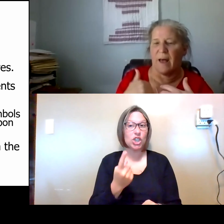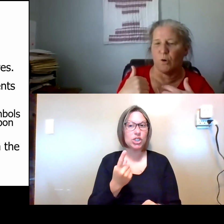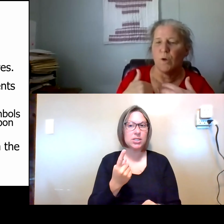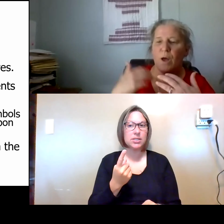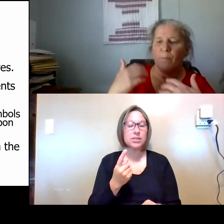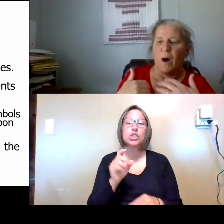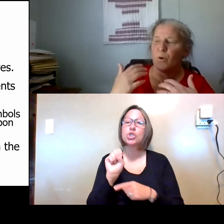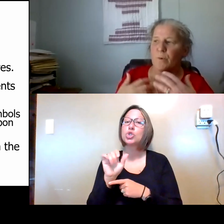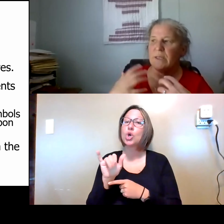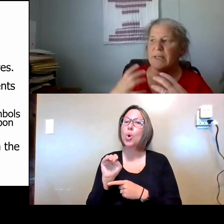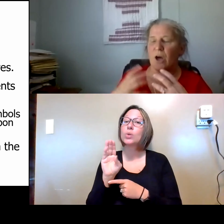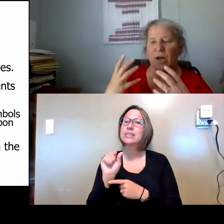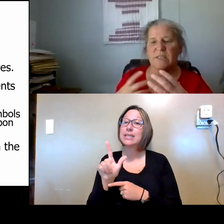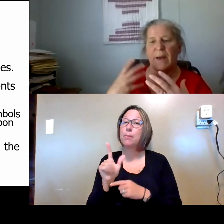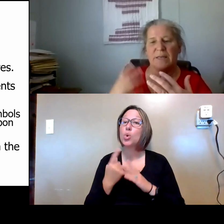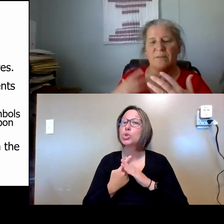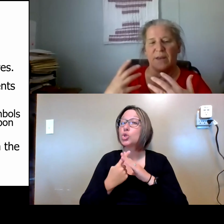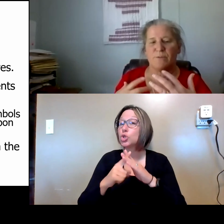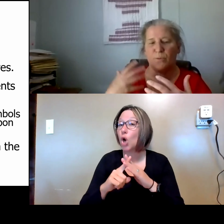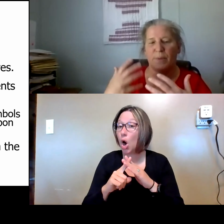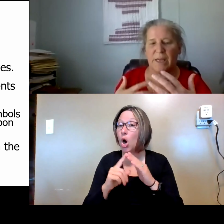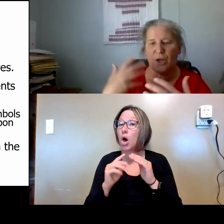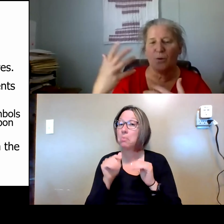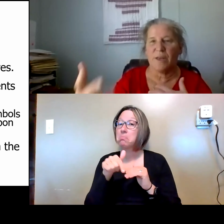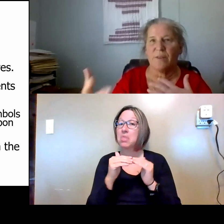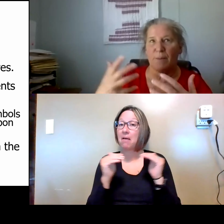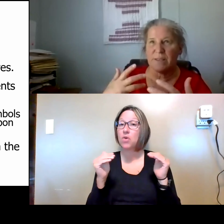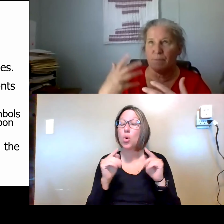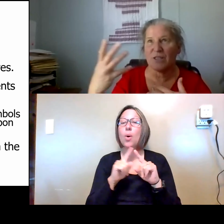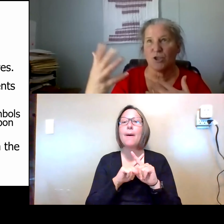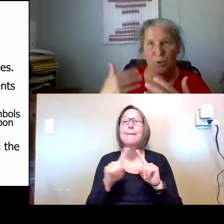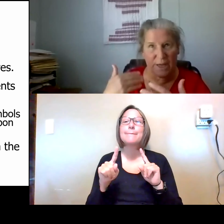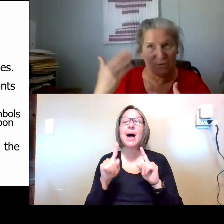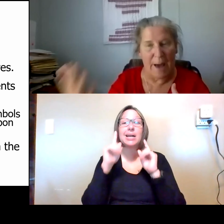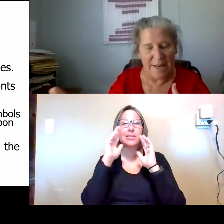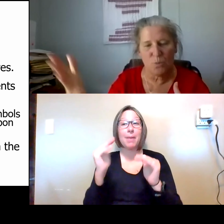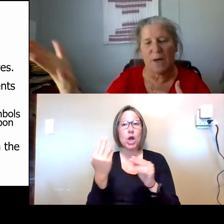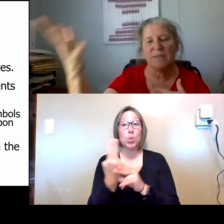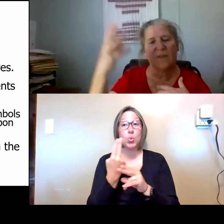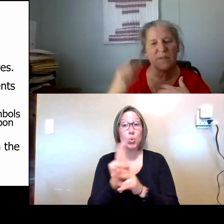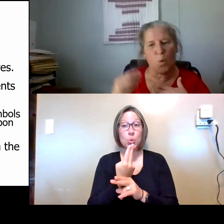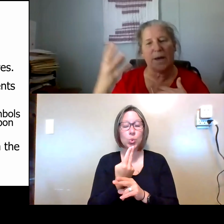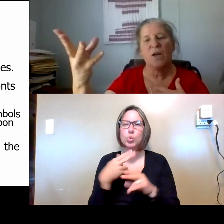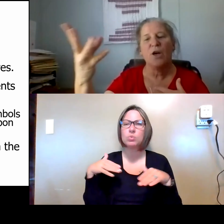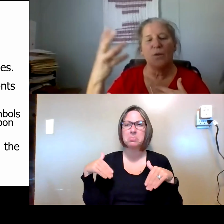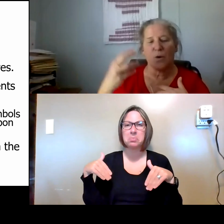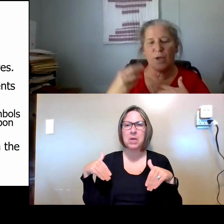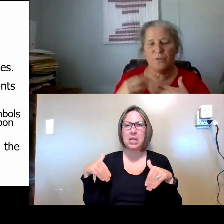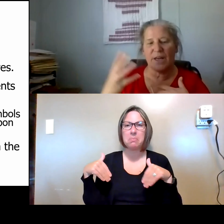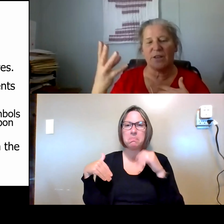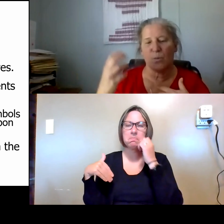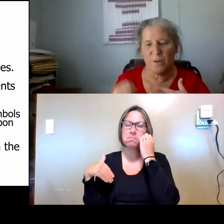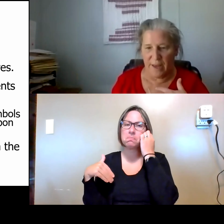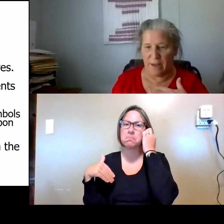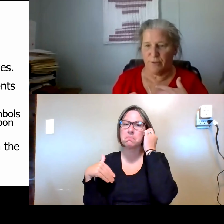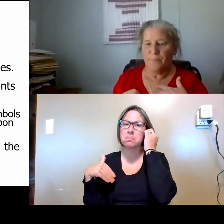this level, but we're really not expecting them to be using them as much to give back to us. At this point, they're